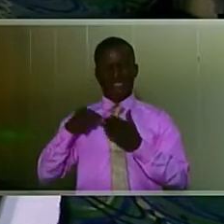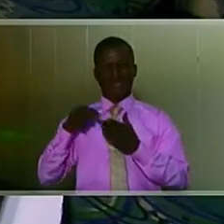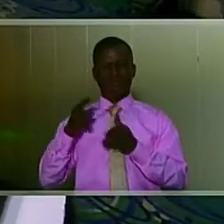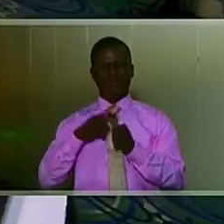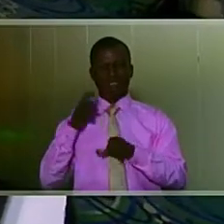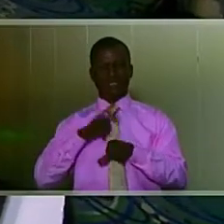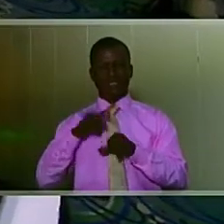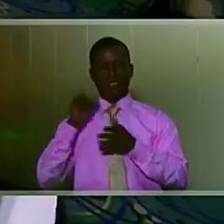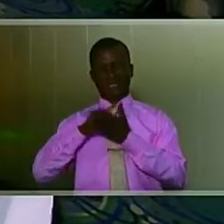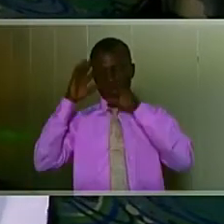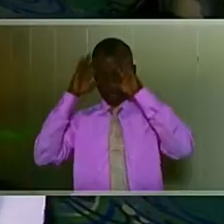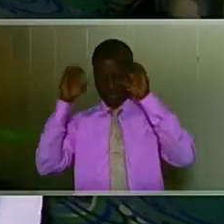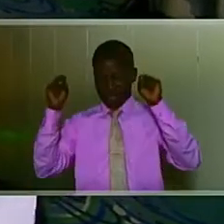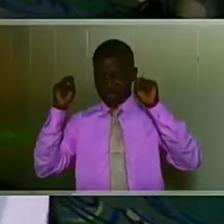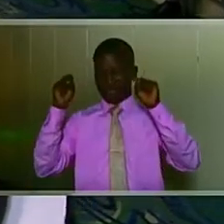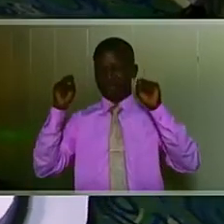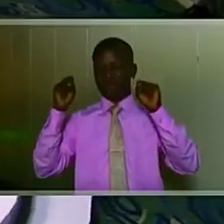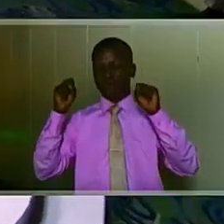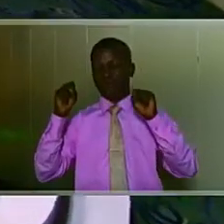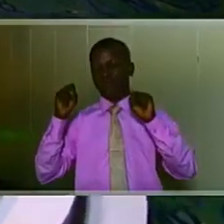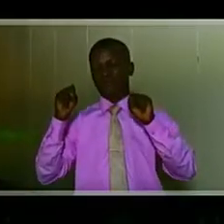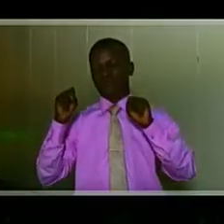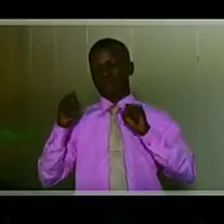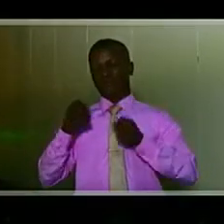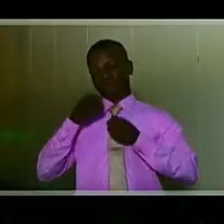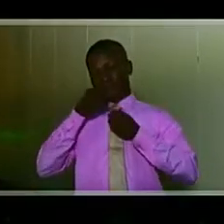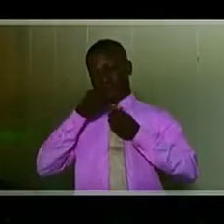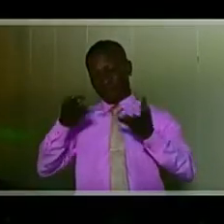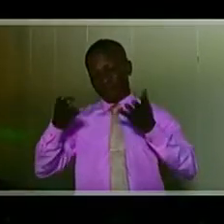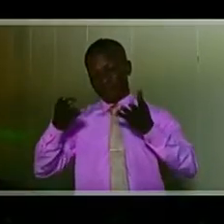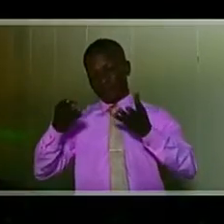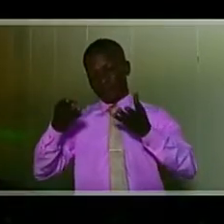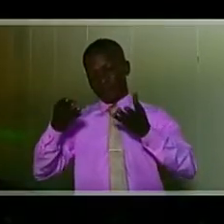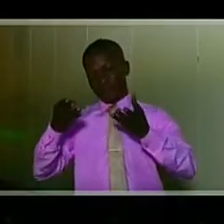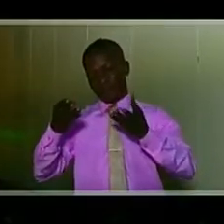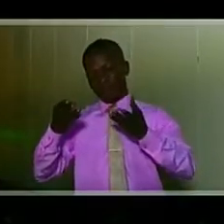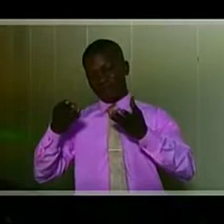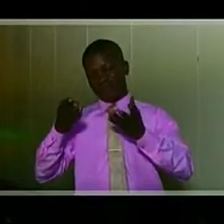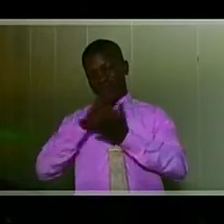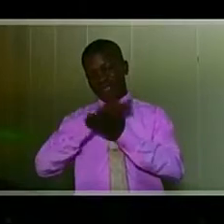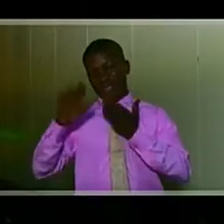the president has spoken twice. One at the Democratic Summit with